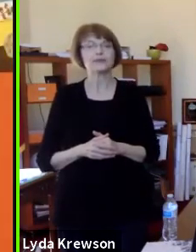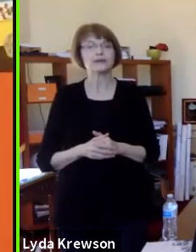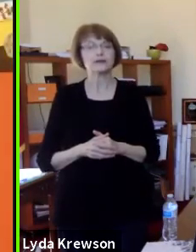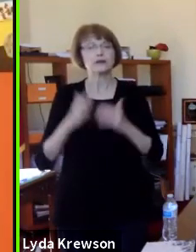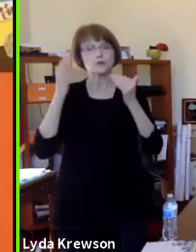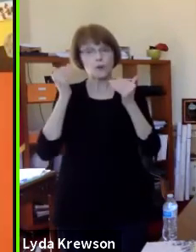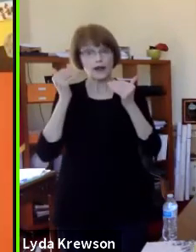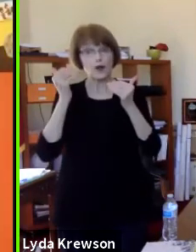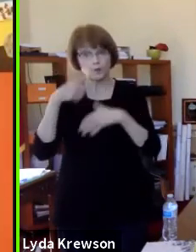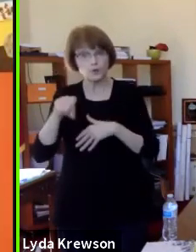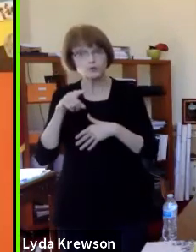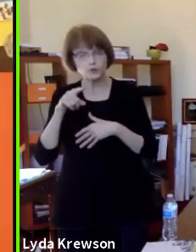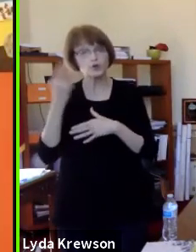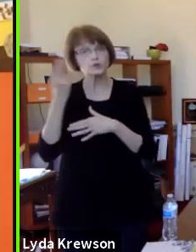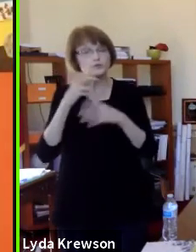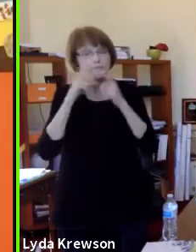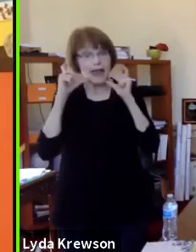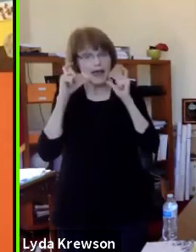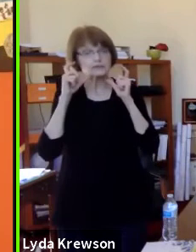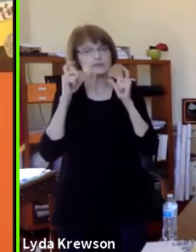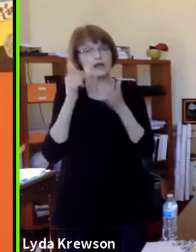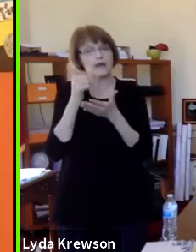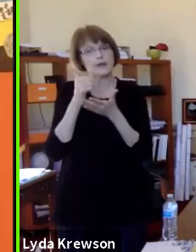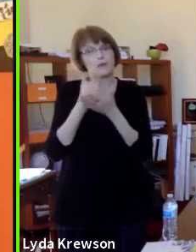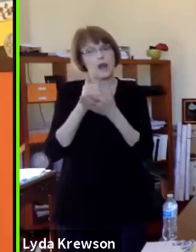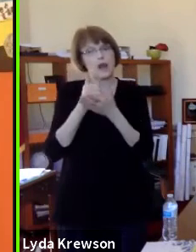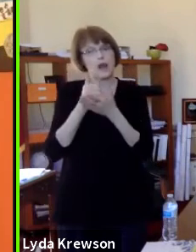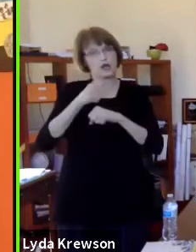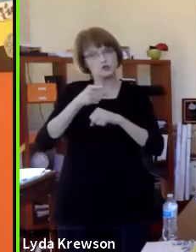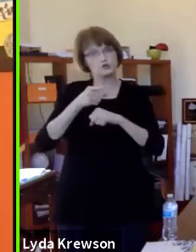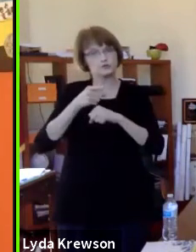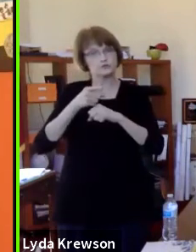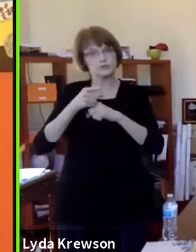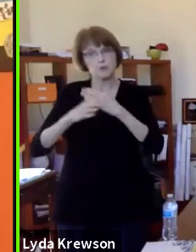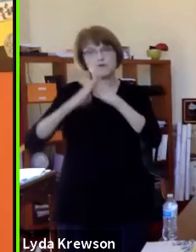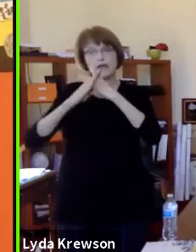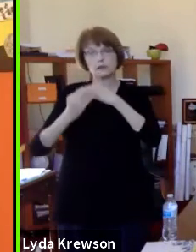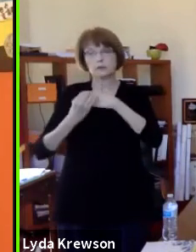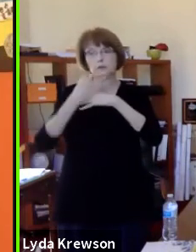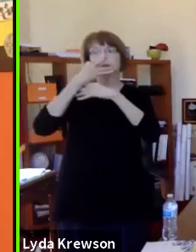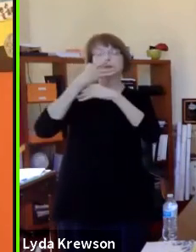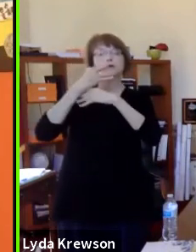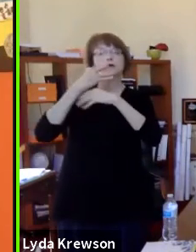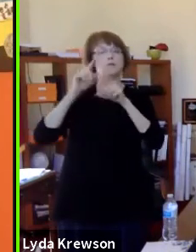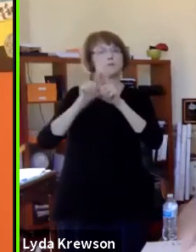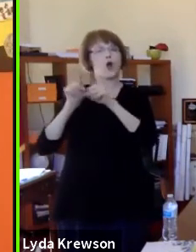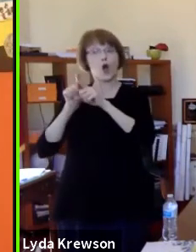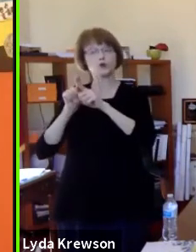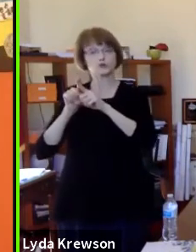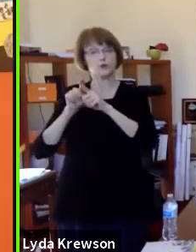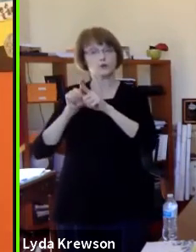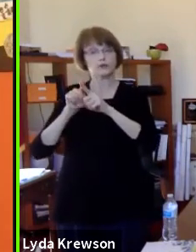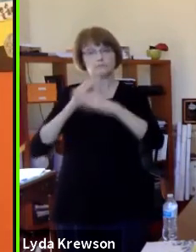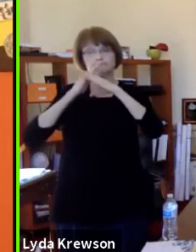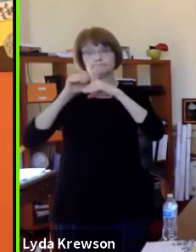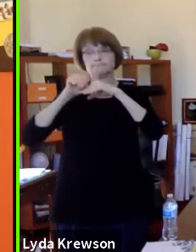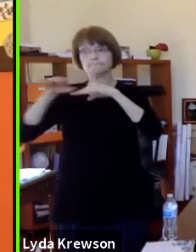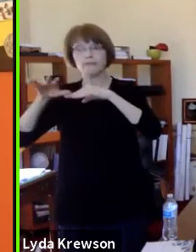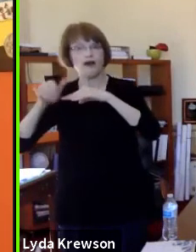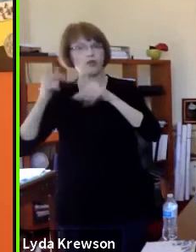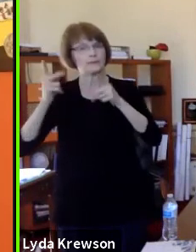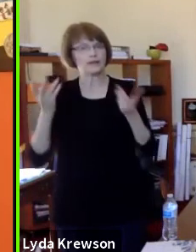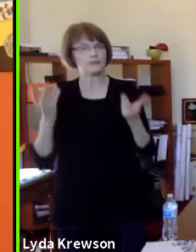hope you are, because that will help to protect you from getting the coronavirus, but it'll also help to protect other people. And I know